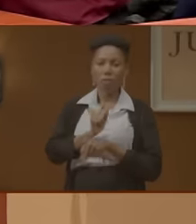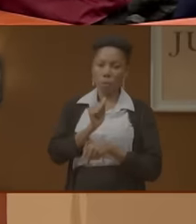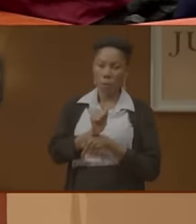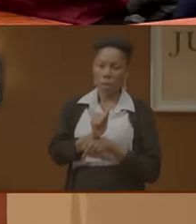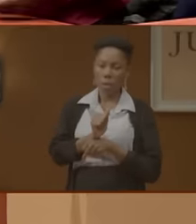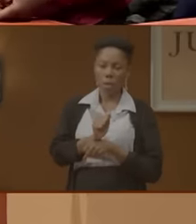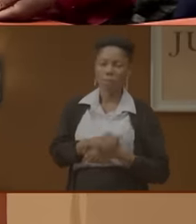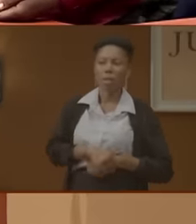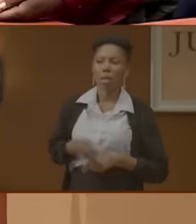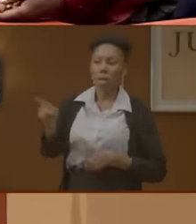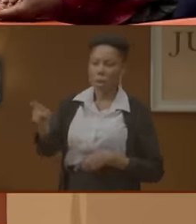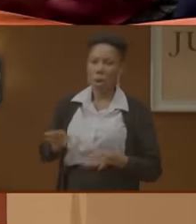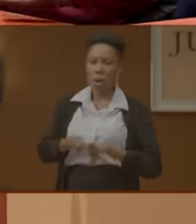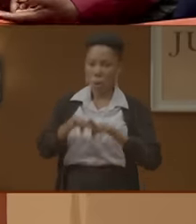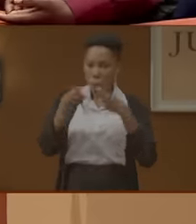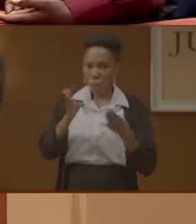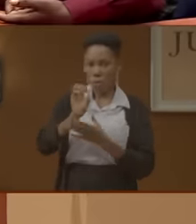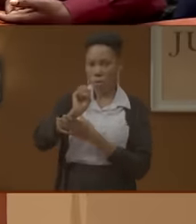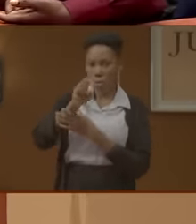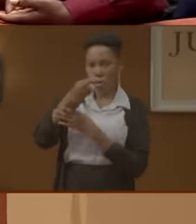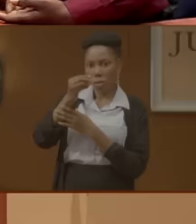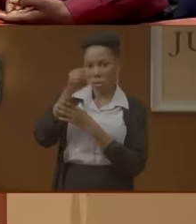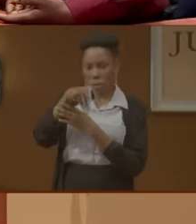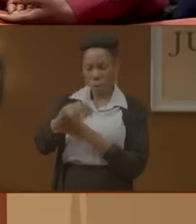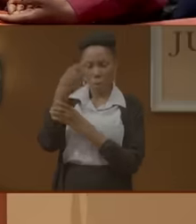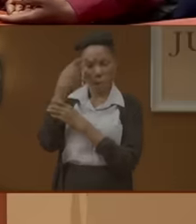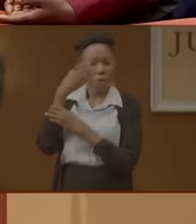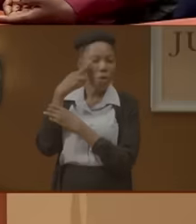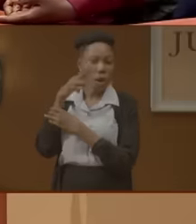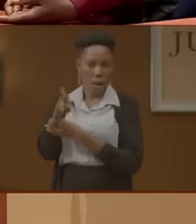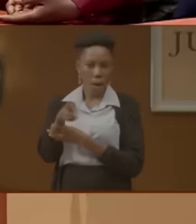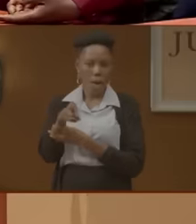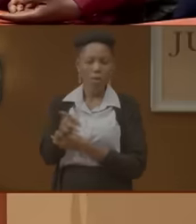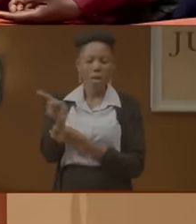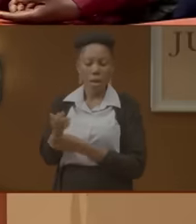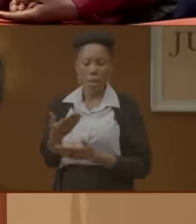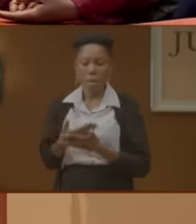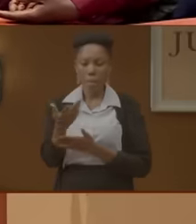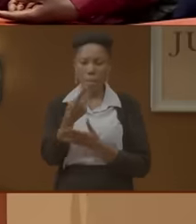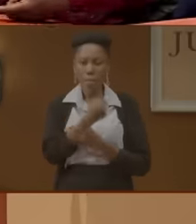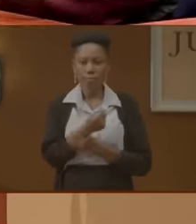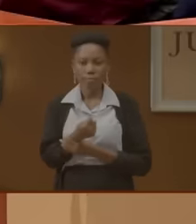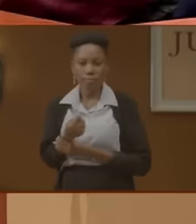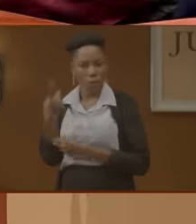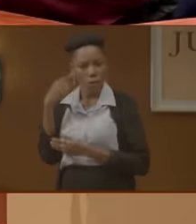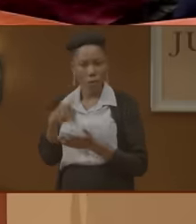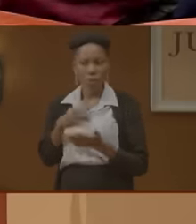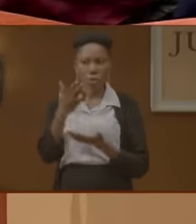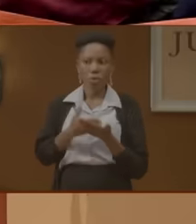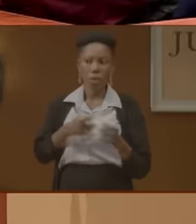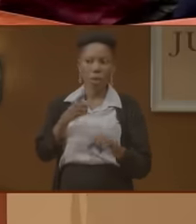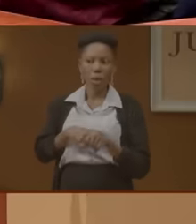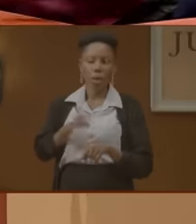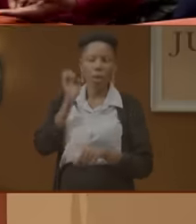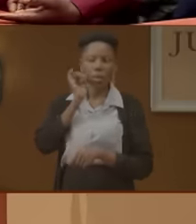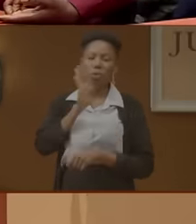to gather some amount, and I opened the shop for her. Now, I equipped the shop, but most times she'll be there 11,